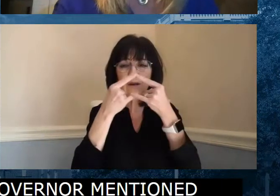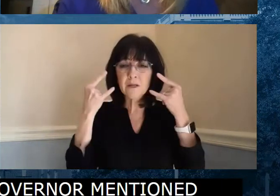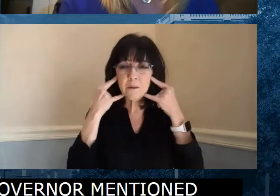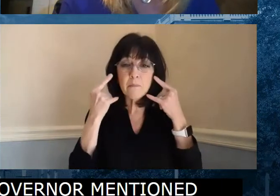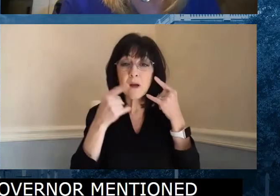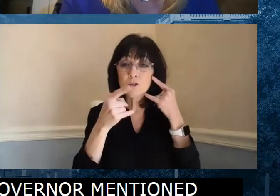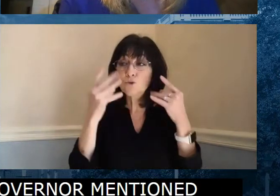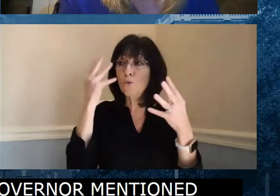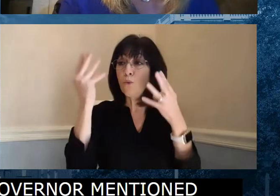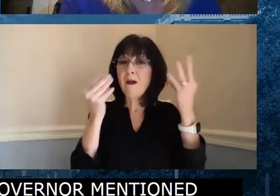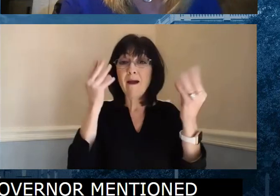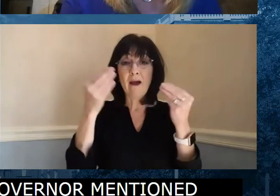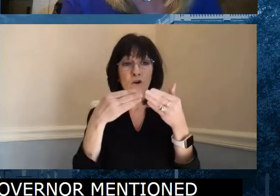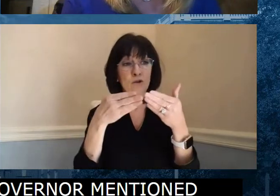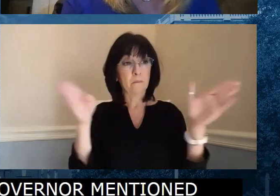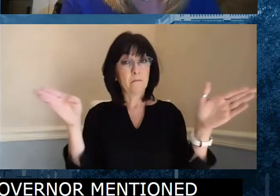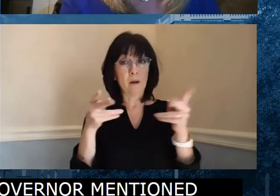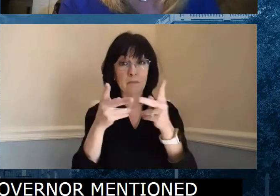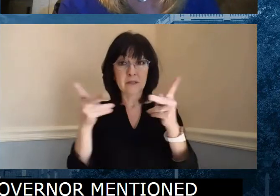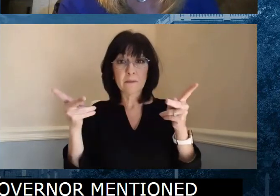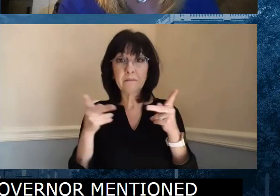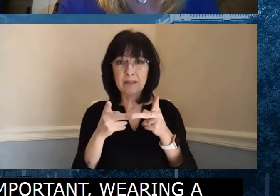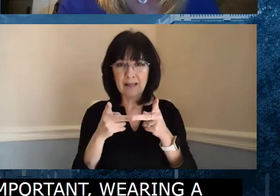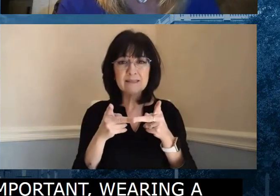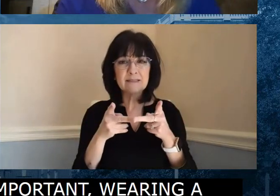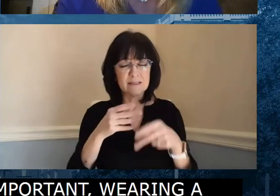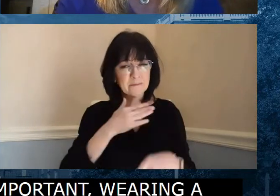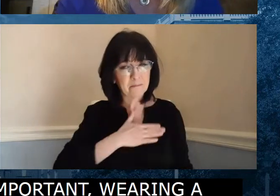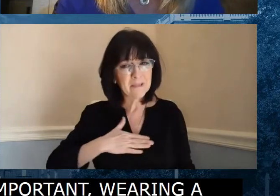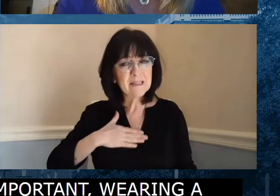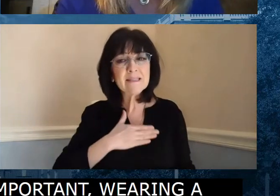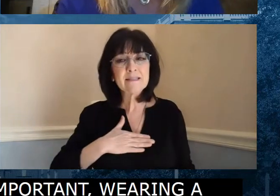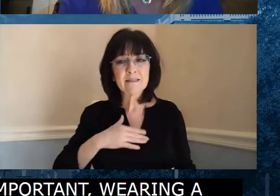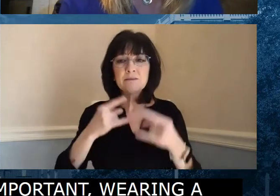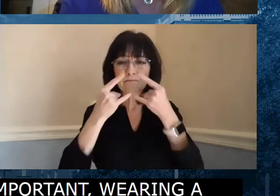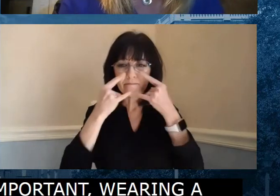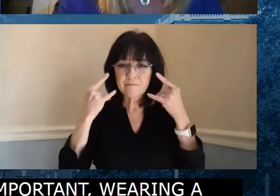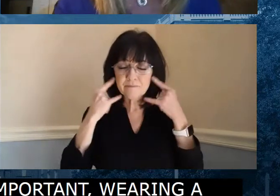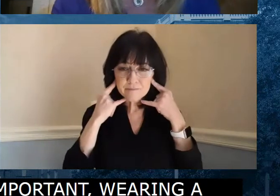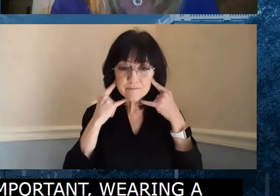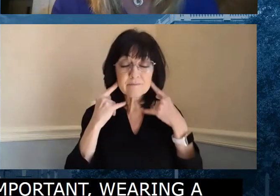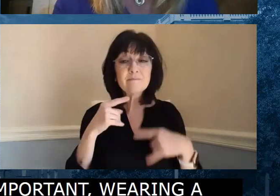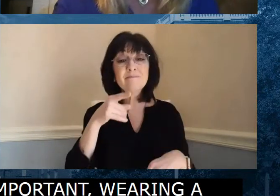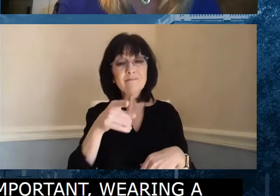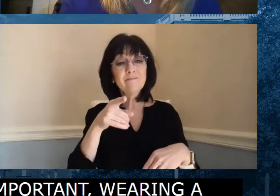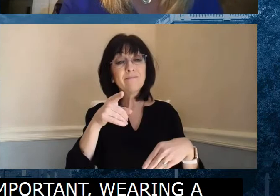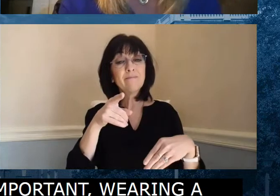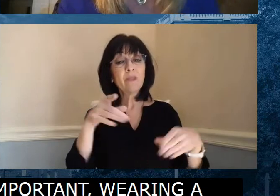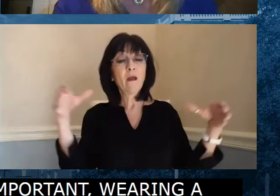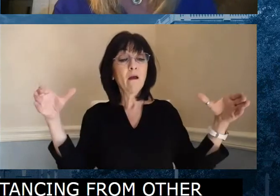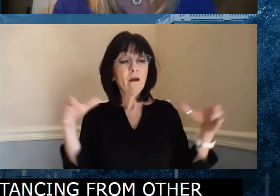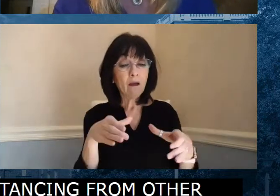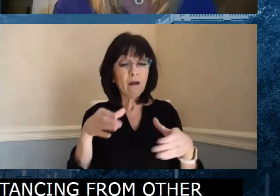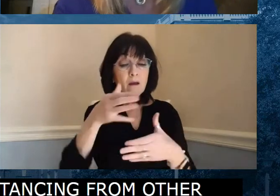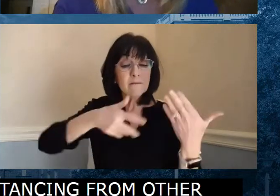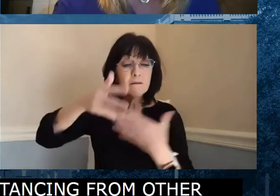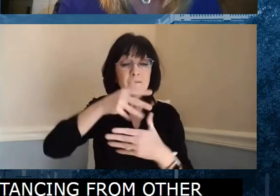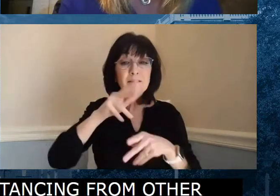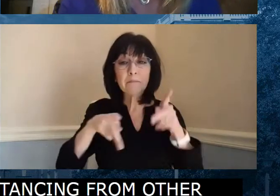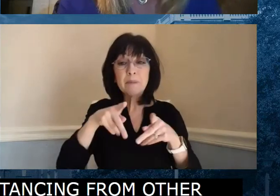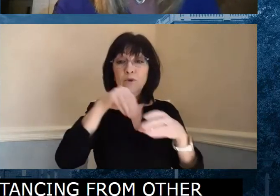distant from other people in public, avoid indoor gatherings, and getting vaccinated as soon as you can. This